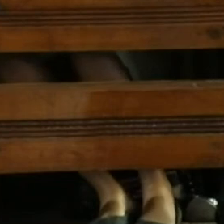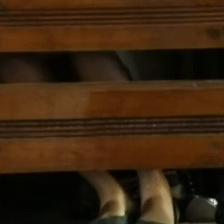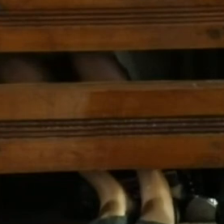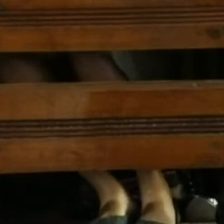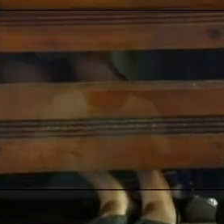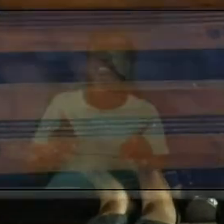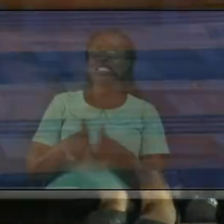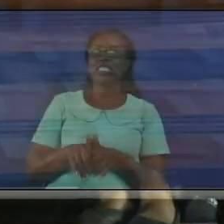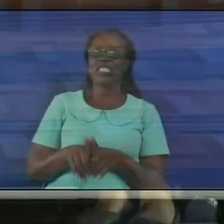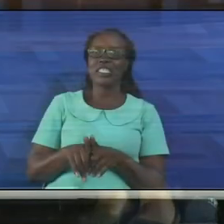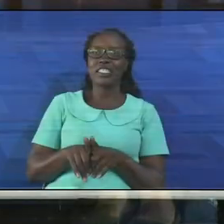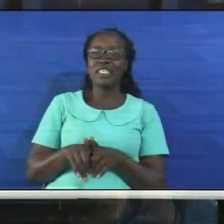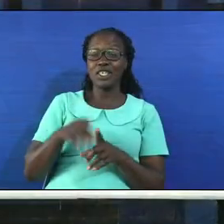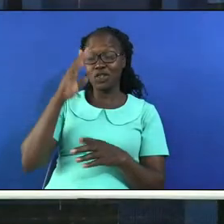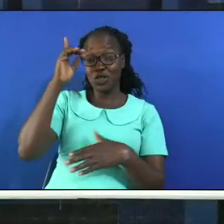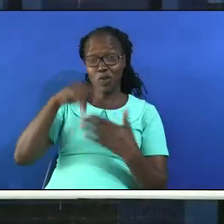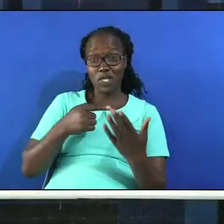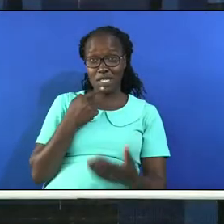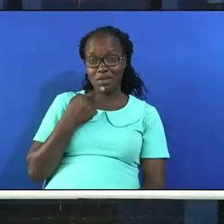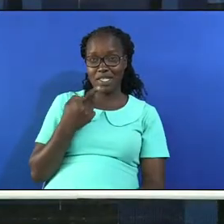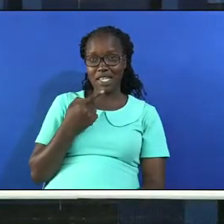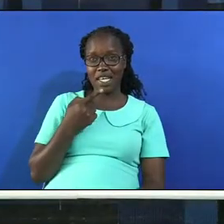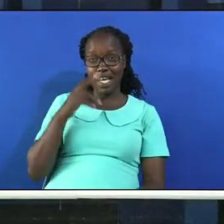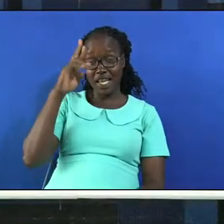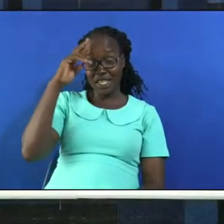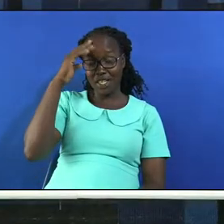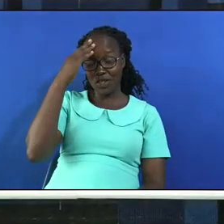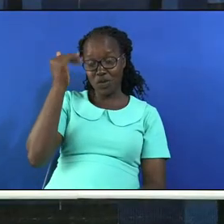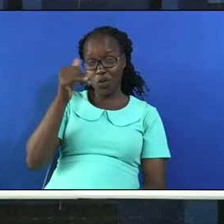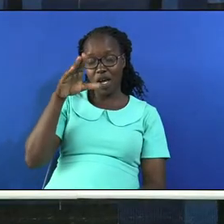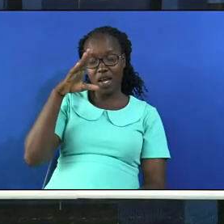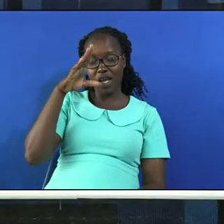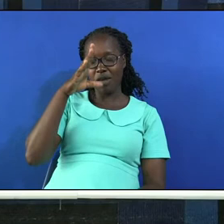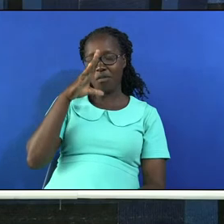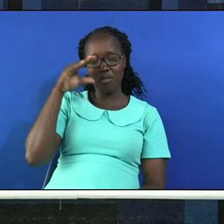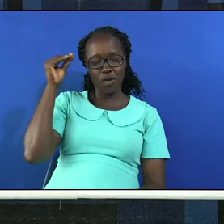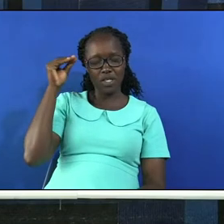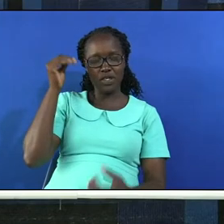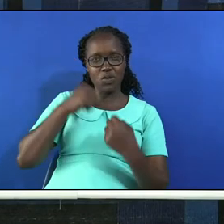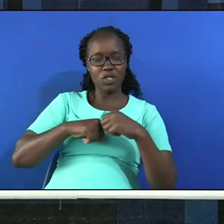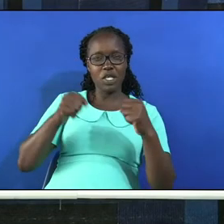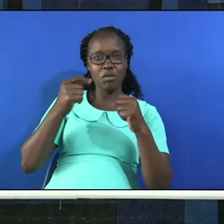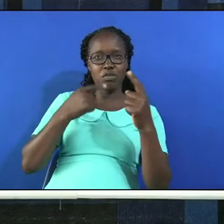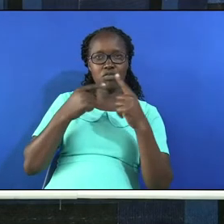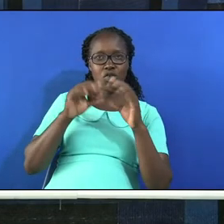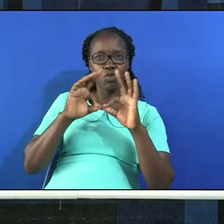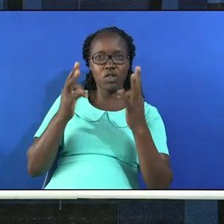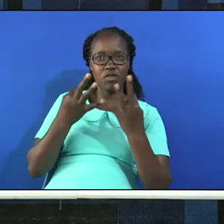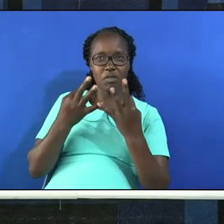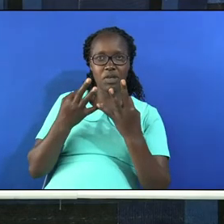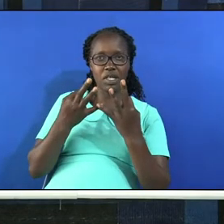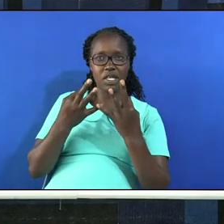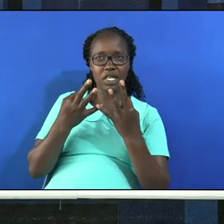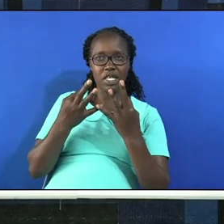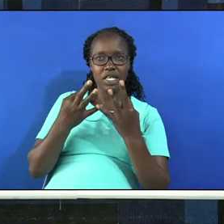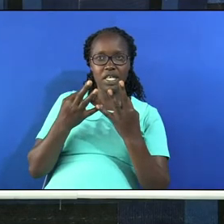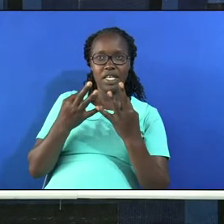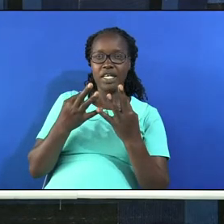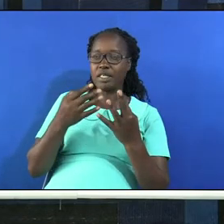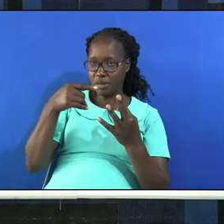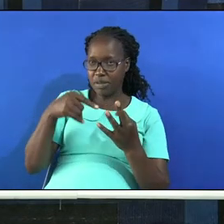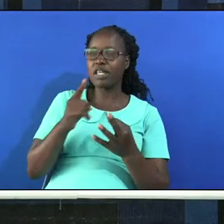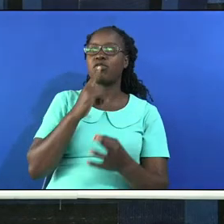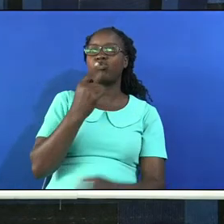Brothers and sisters, do you know what I'm saying? The reason why Moses was able to convince his family was because he was